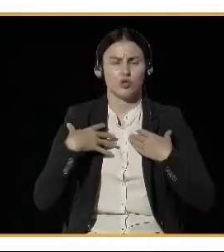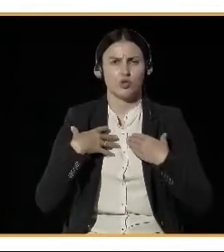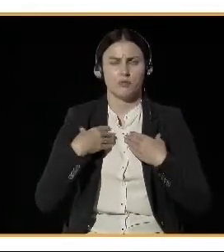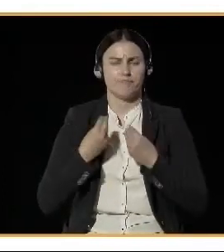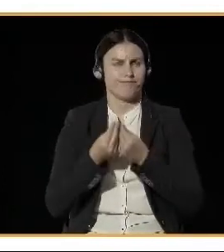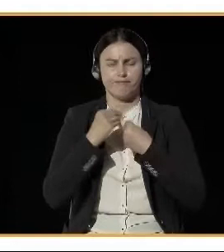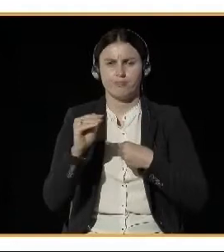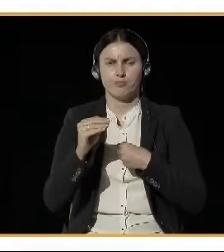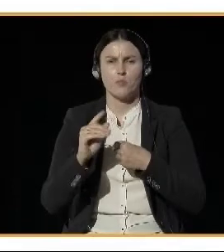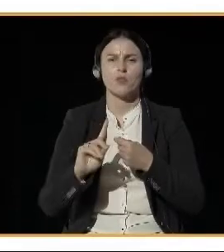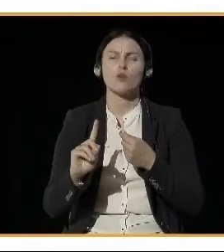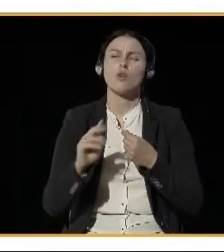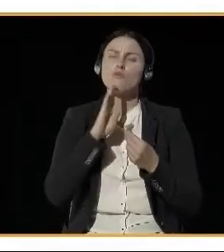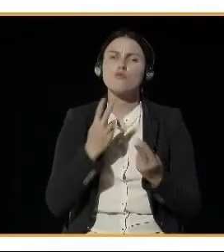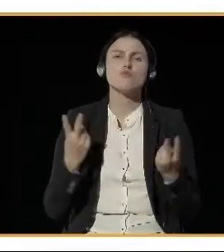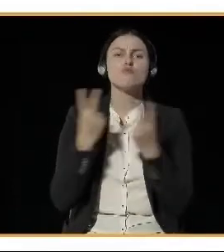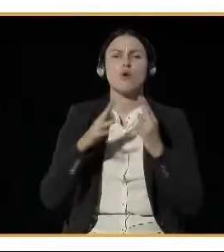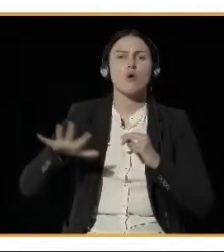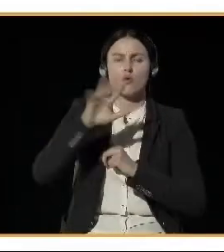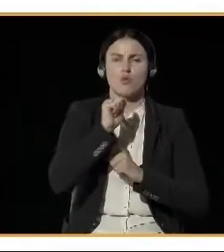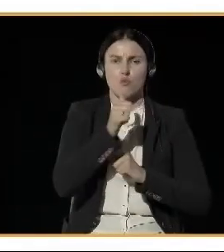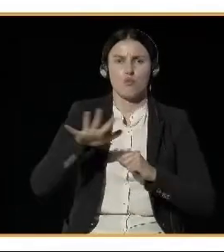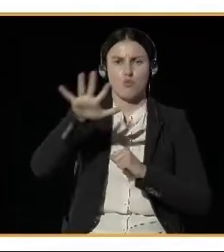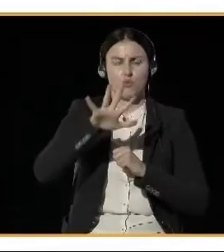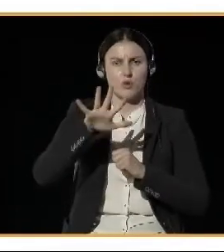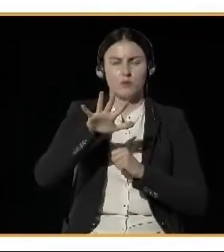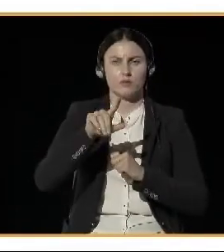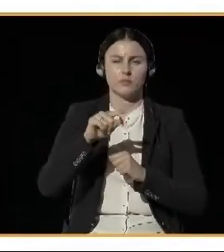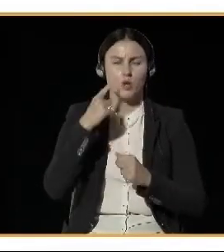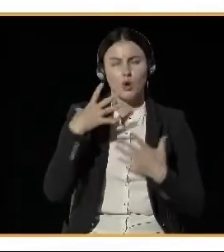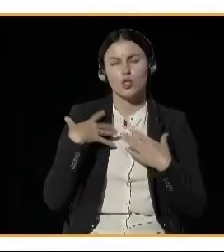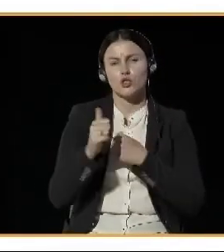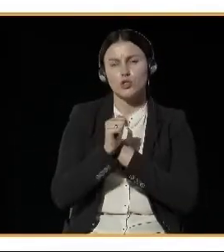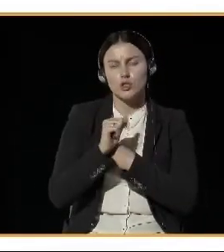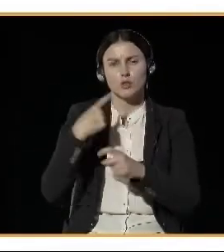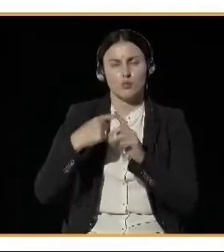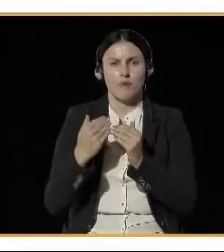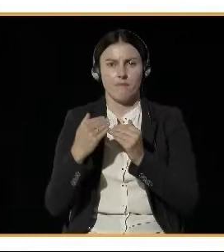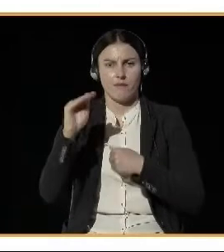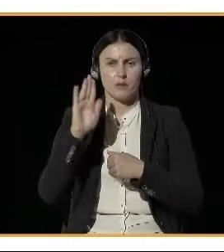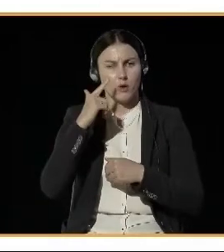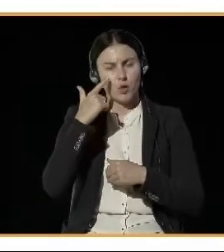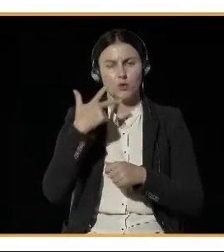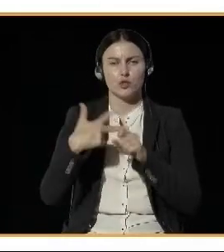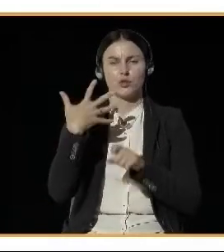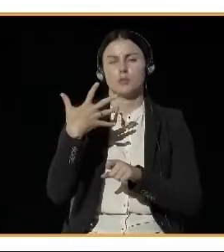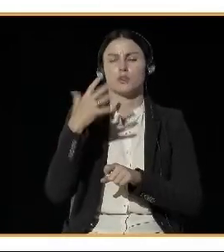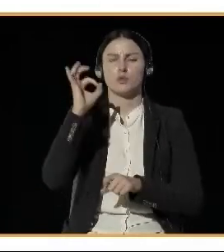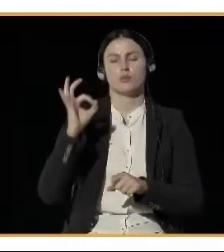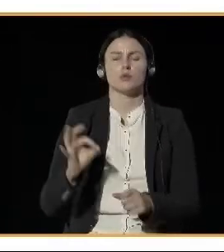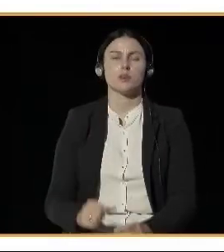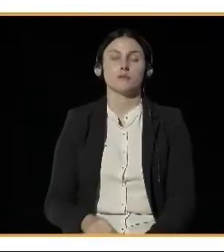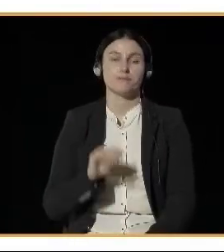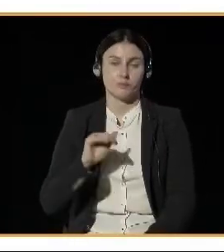aged 65 plus will be more than 35%. So we can say that